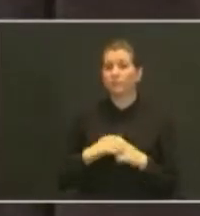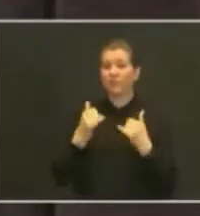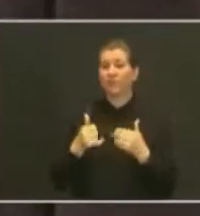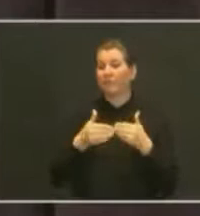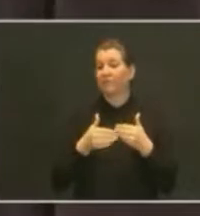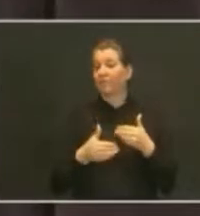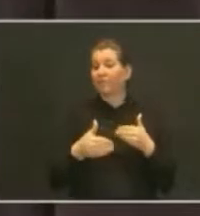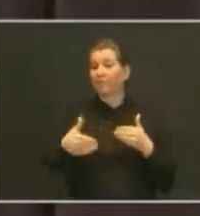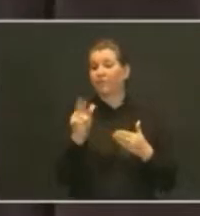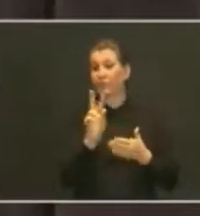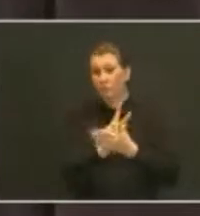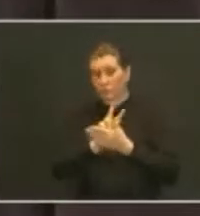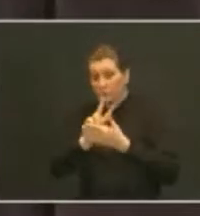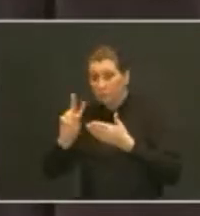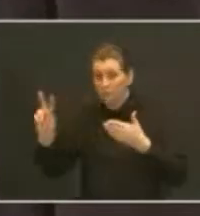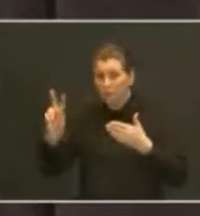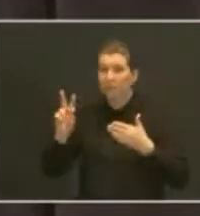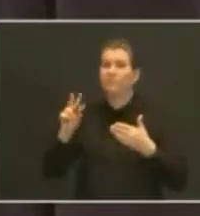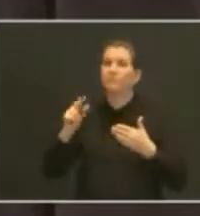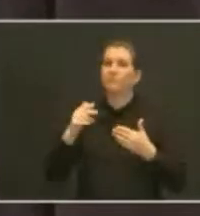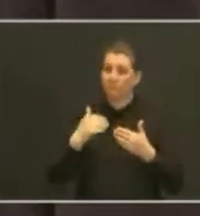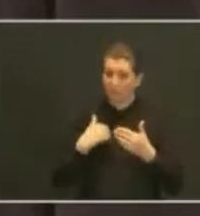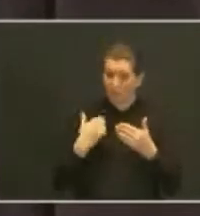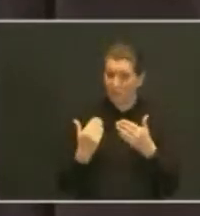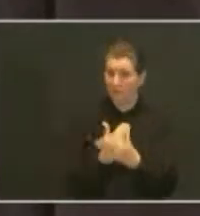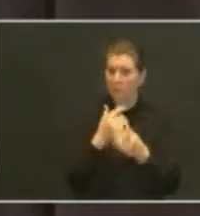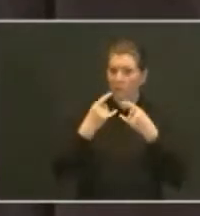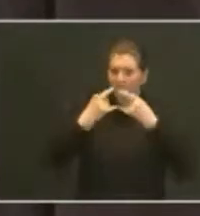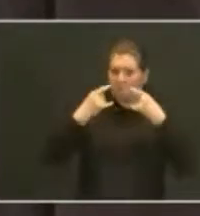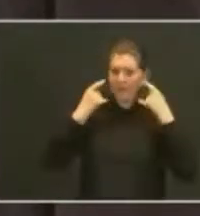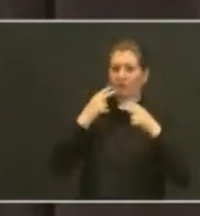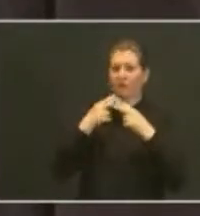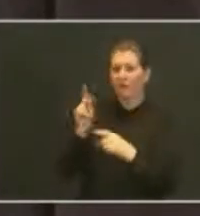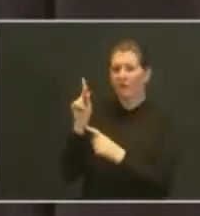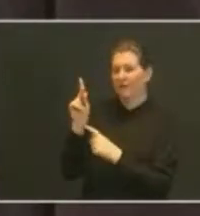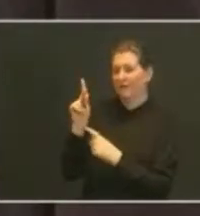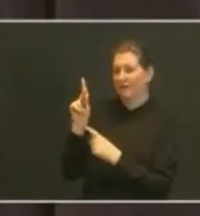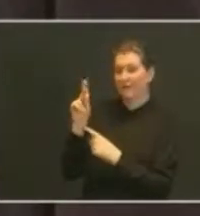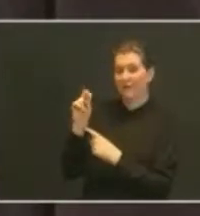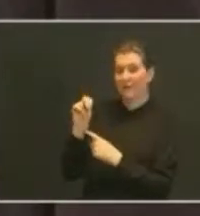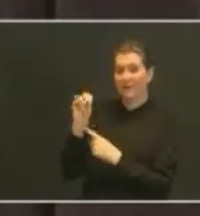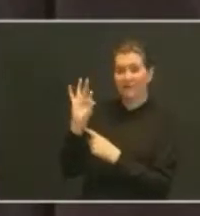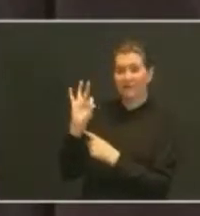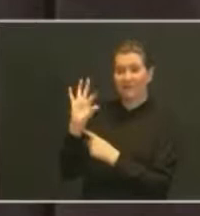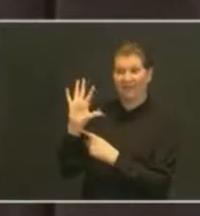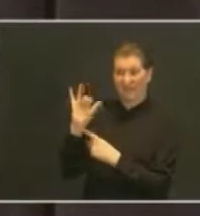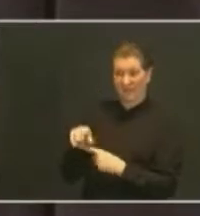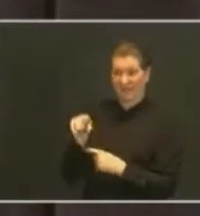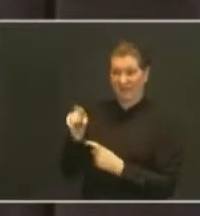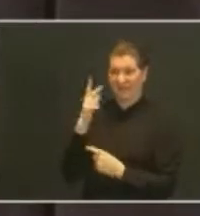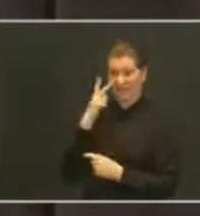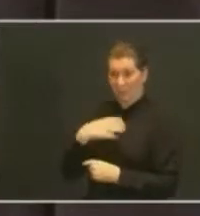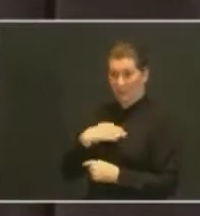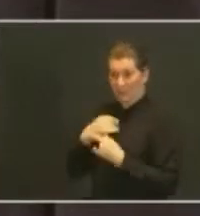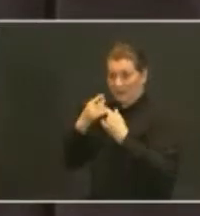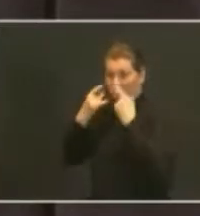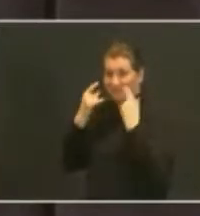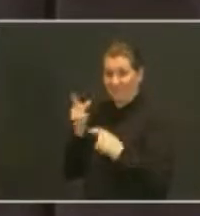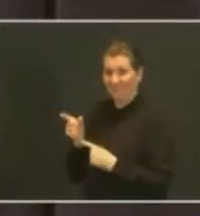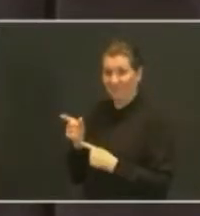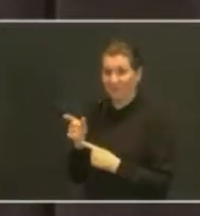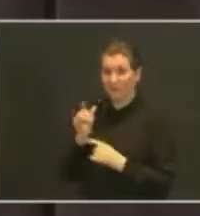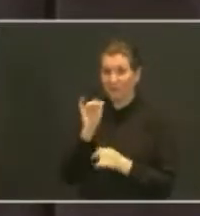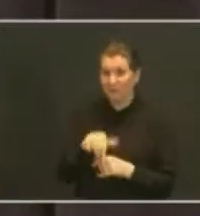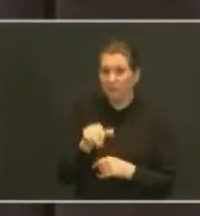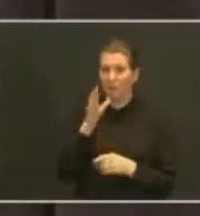than 400,000 KN95 masks across the state. Even if you don't have symptoms,